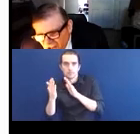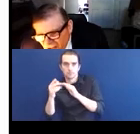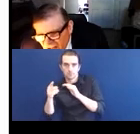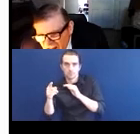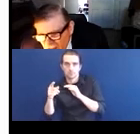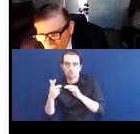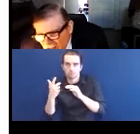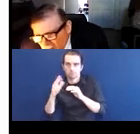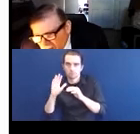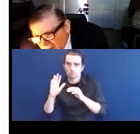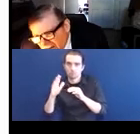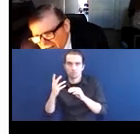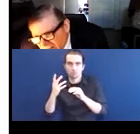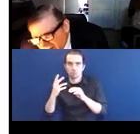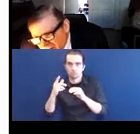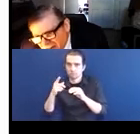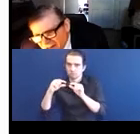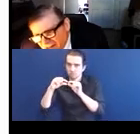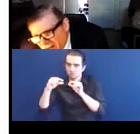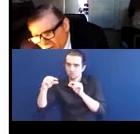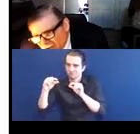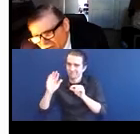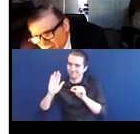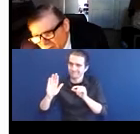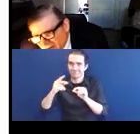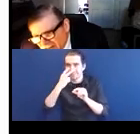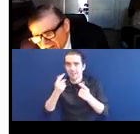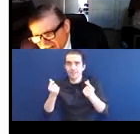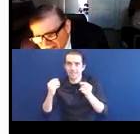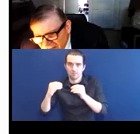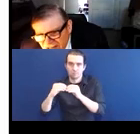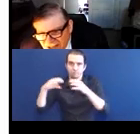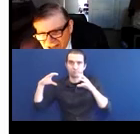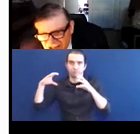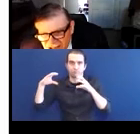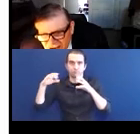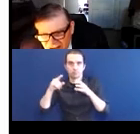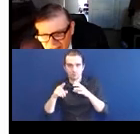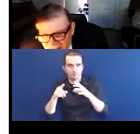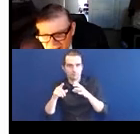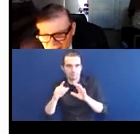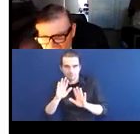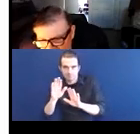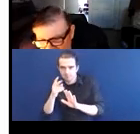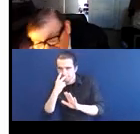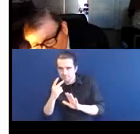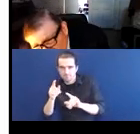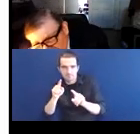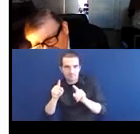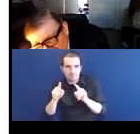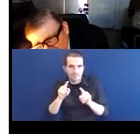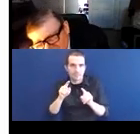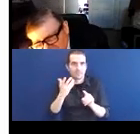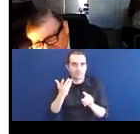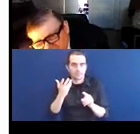very well, where Australia is much bigger than it was on the population, and even New Zealand is showing up. Singapore